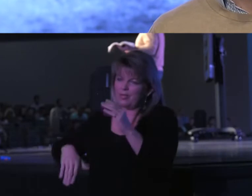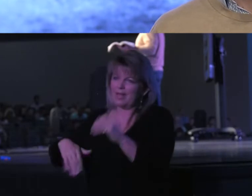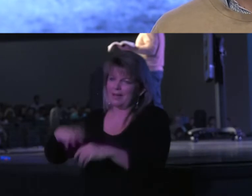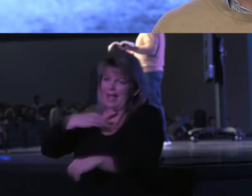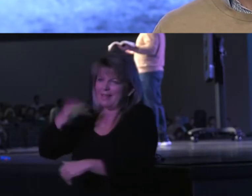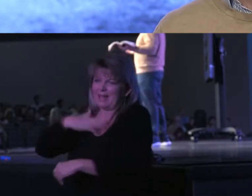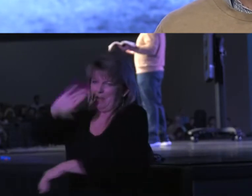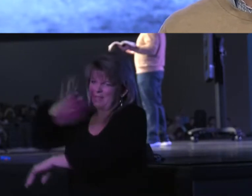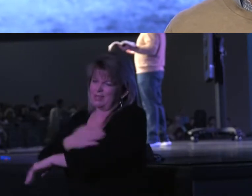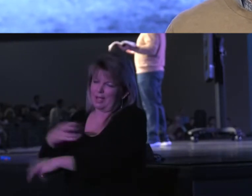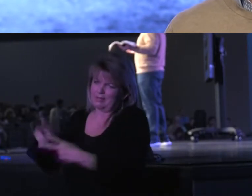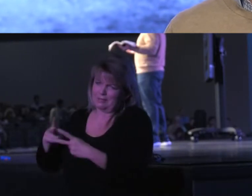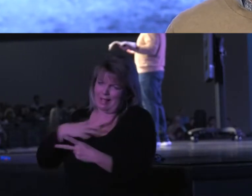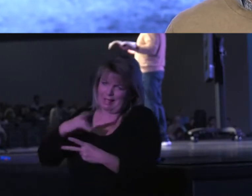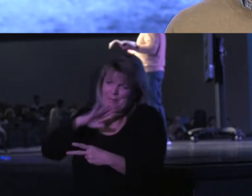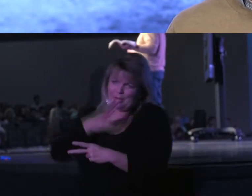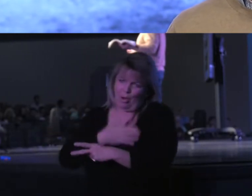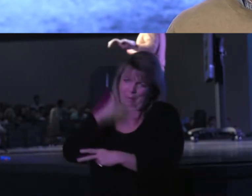sons.